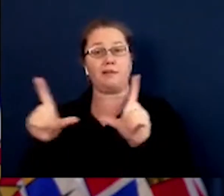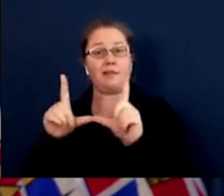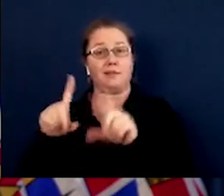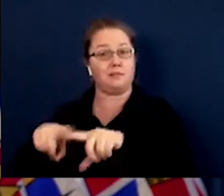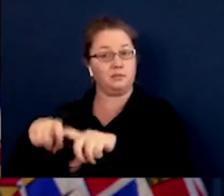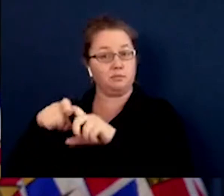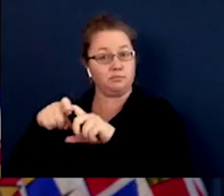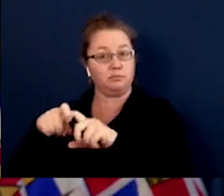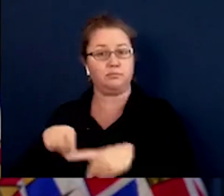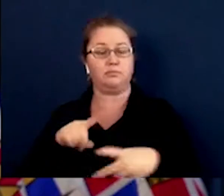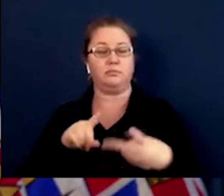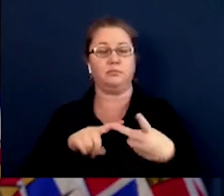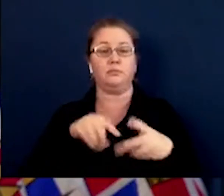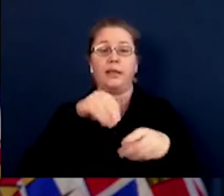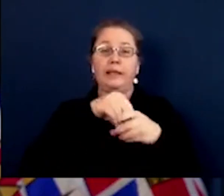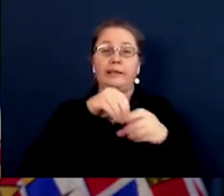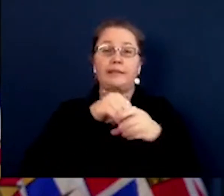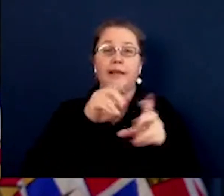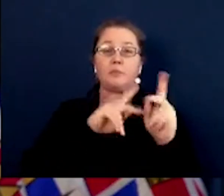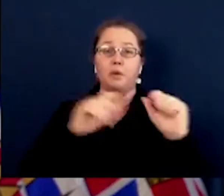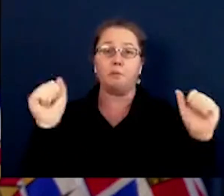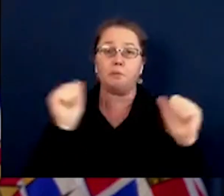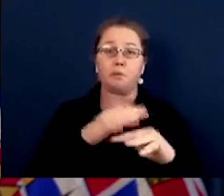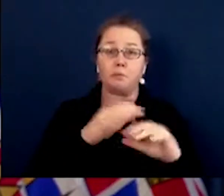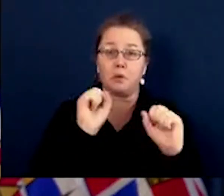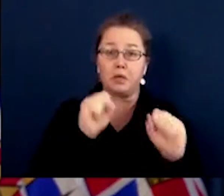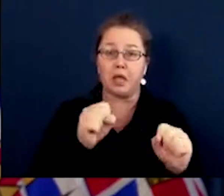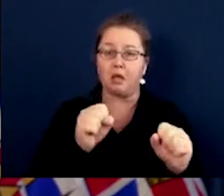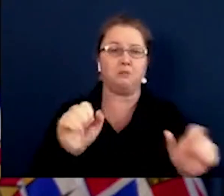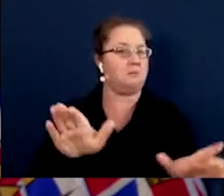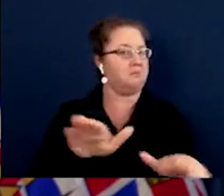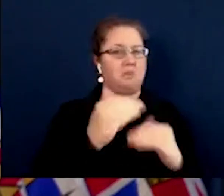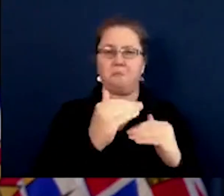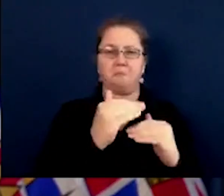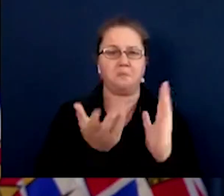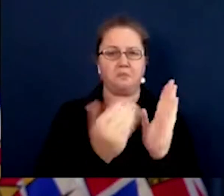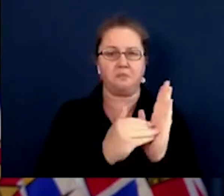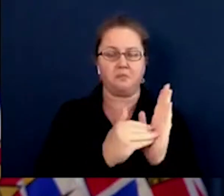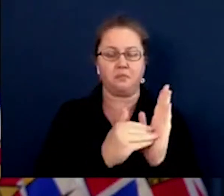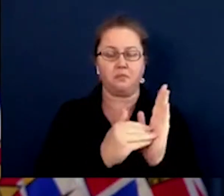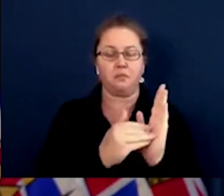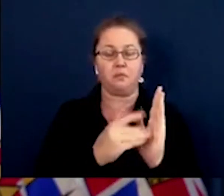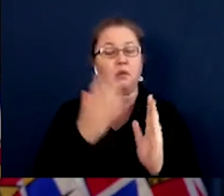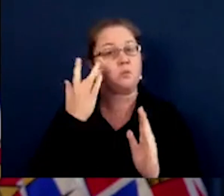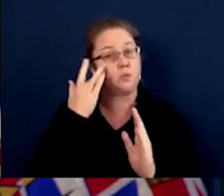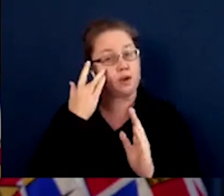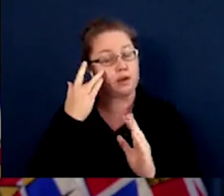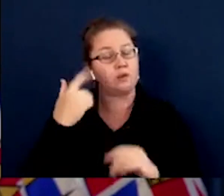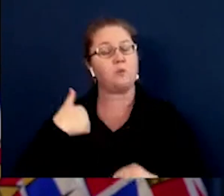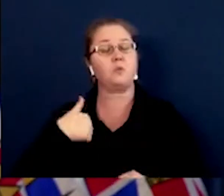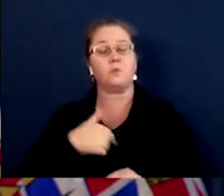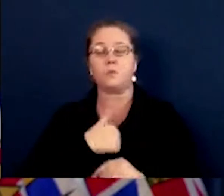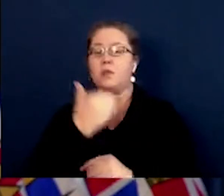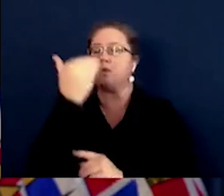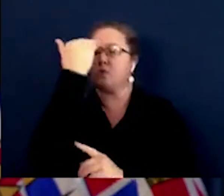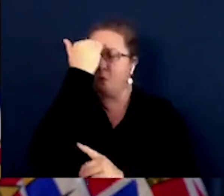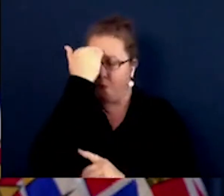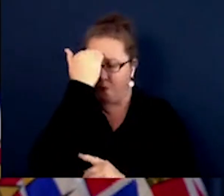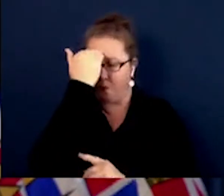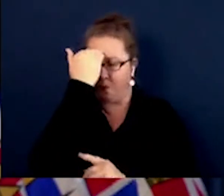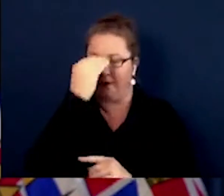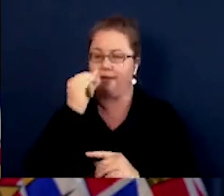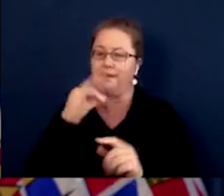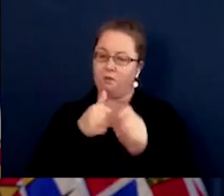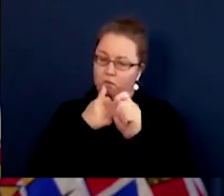licenses, restrictions on numbers in indoor gatherings, or other measures that we know will be effective in trying to break